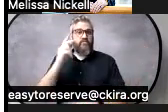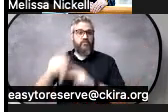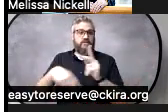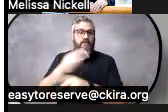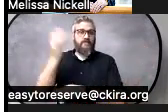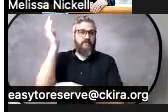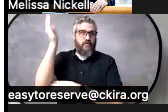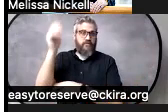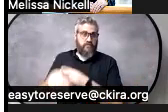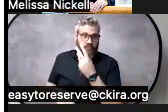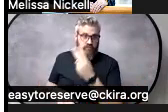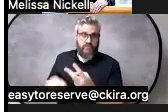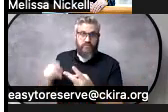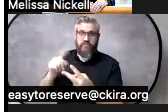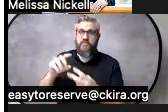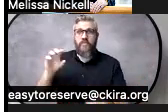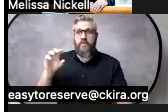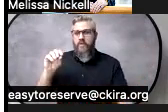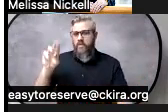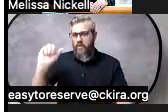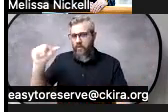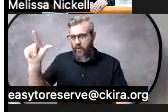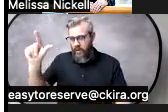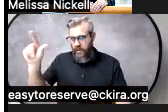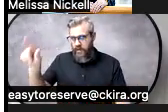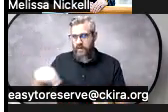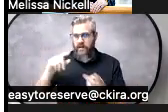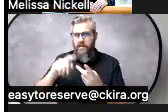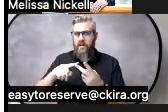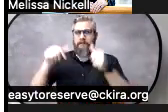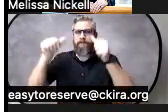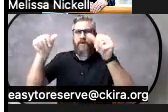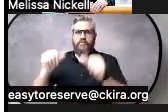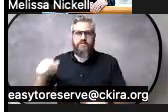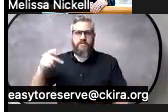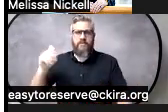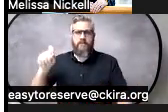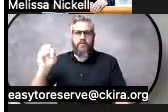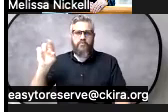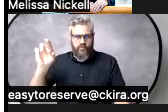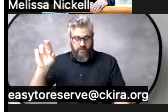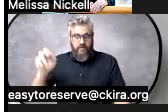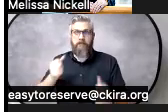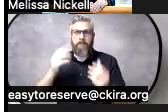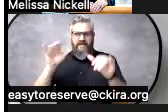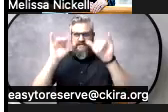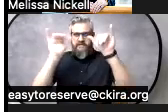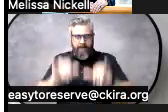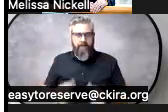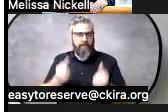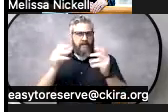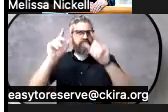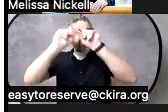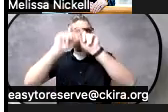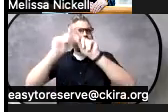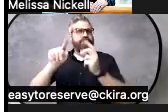presentations, these being oral presentations and poster presentations. There are many commonalities and many differences with these